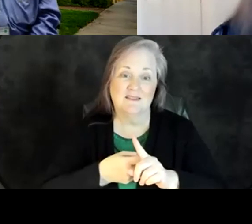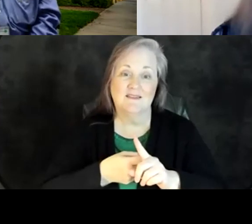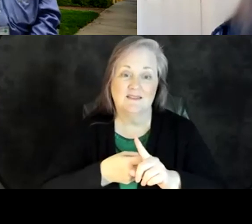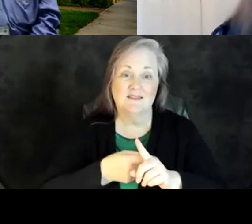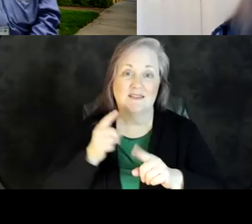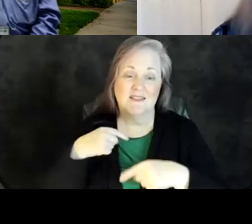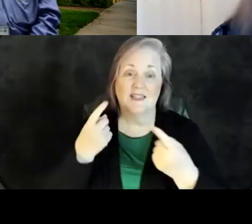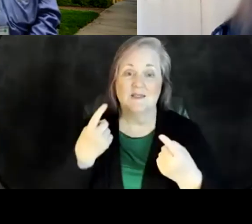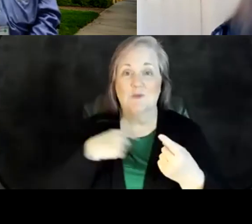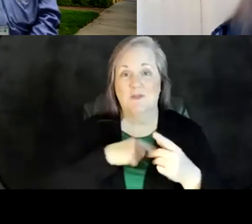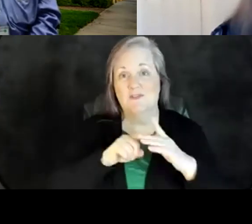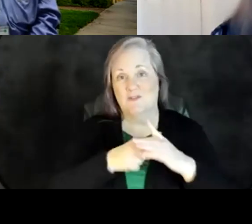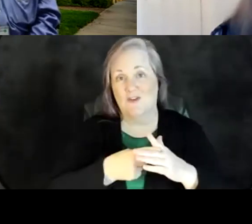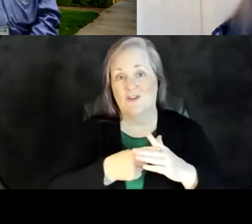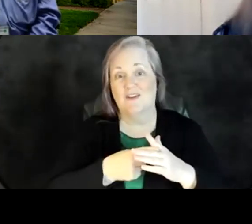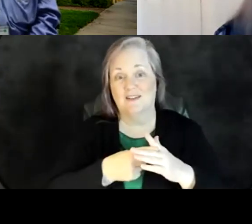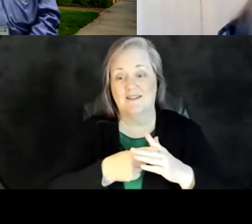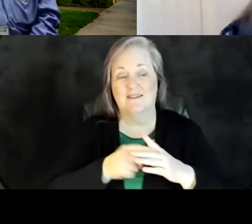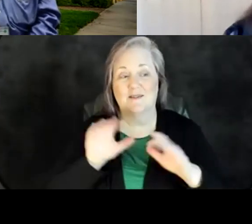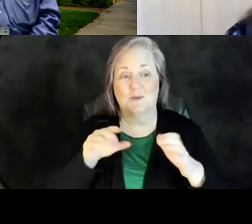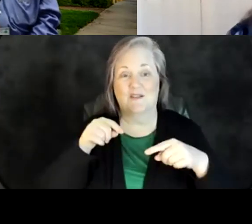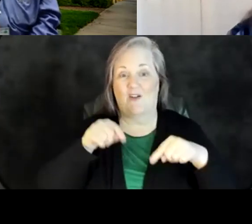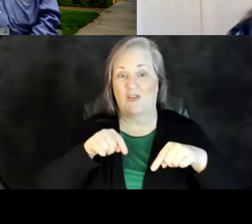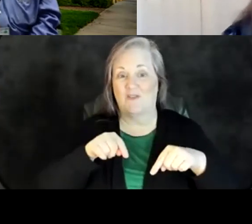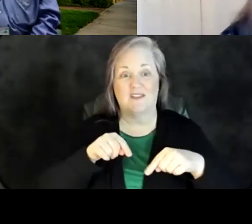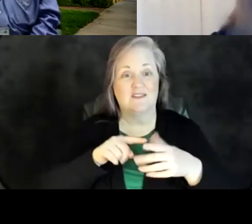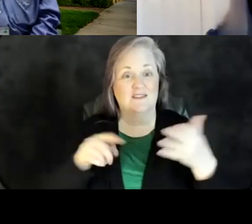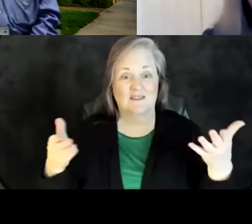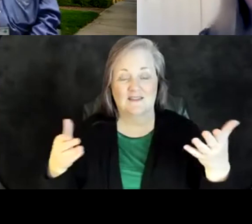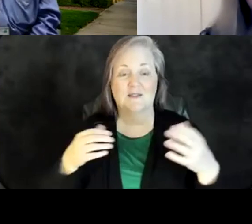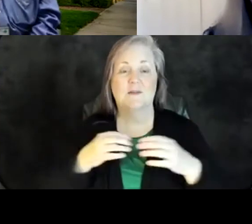since we started doing this.